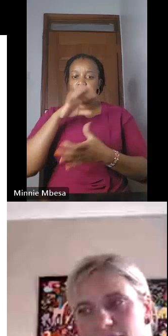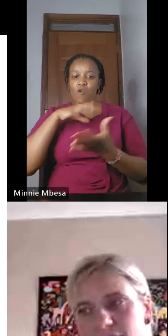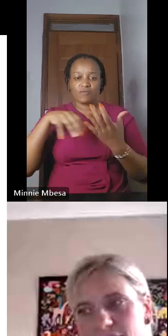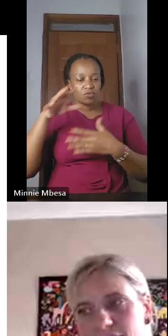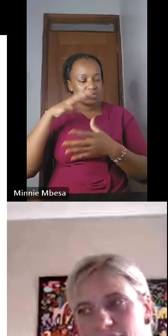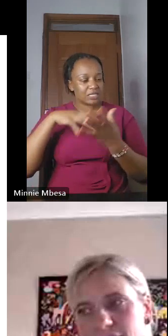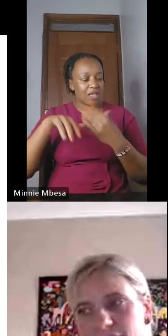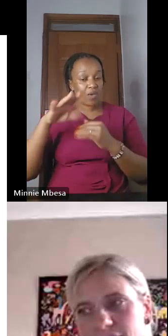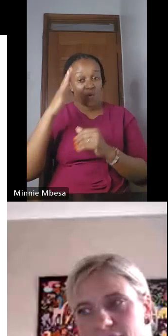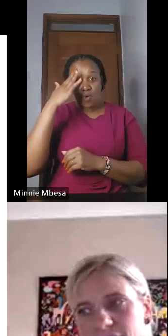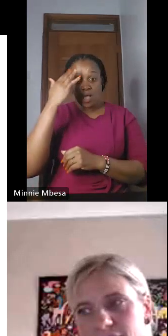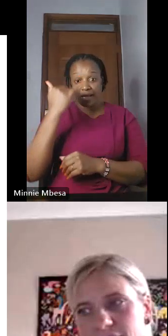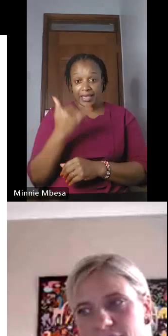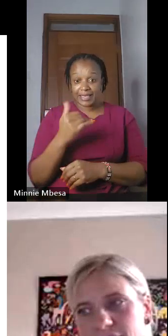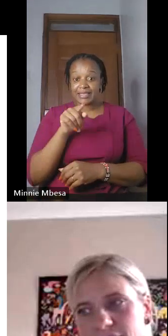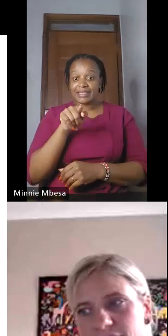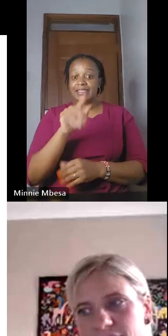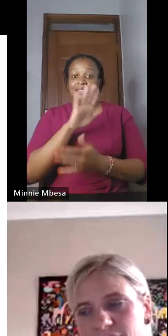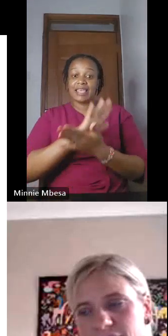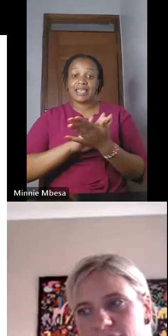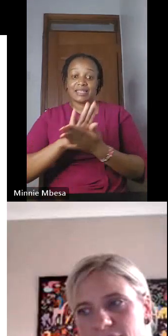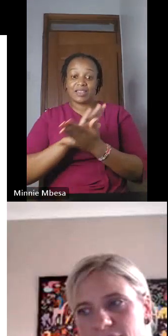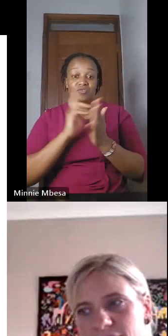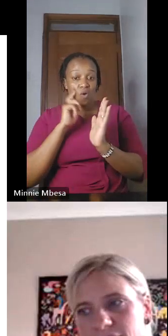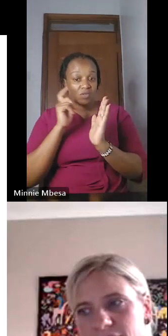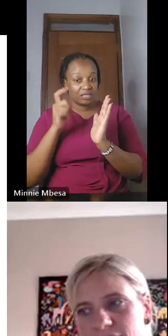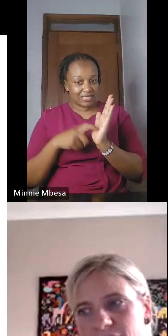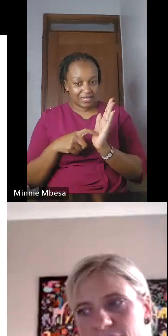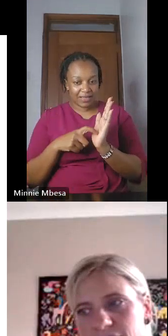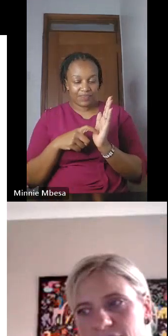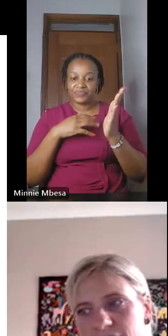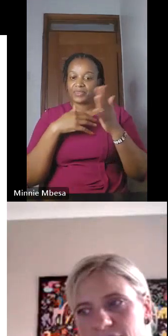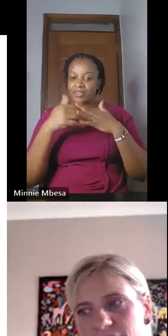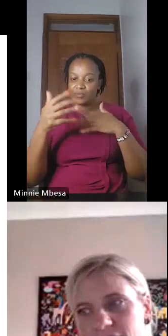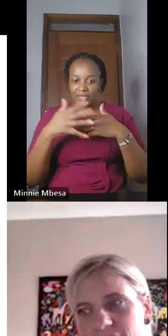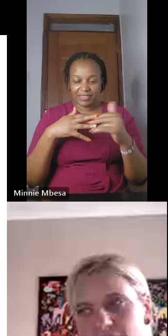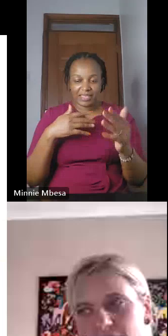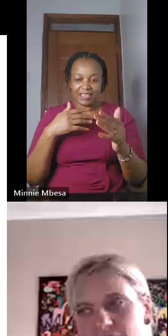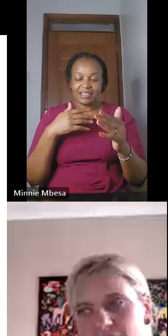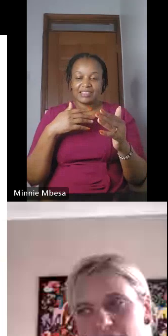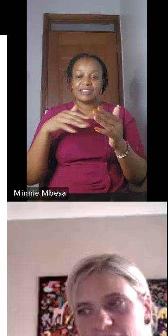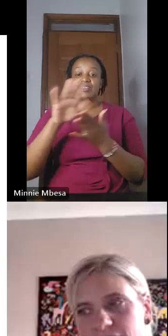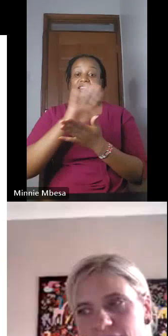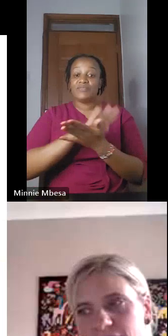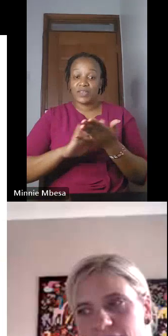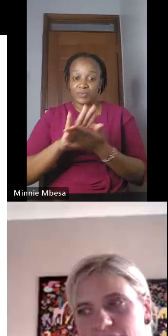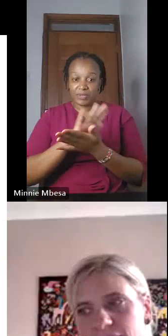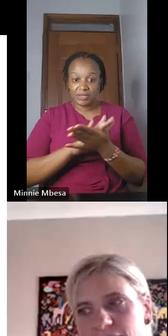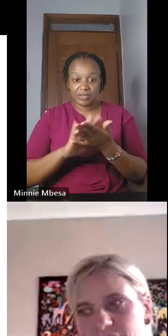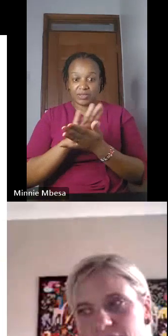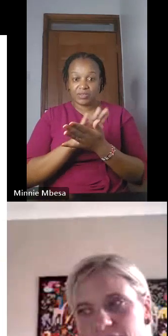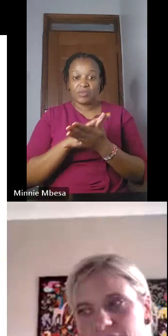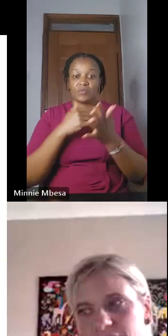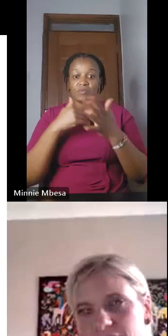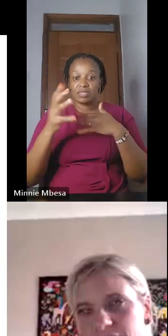as the area to consider whether the environmental, where I already have a first degree,